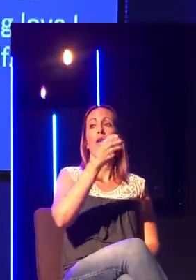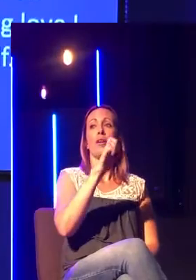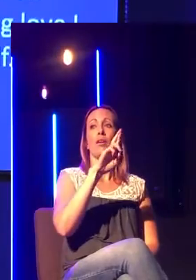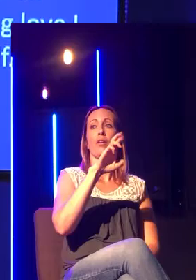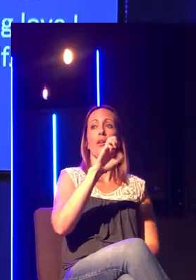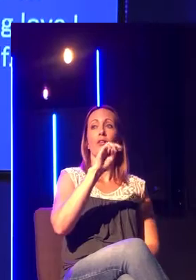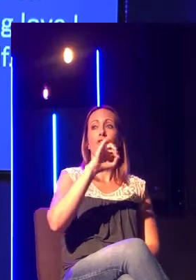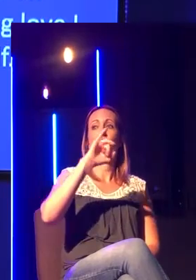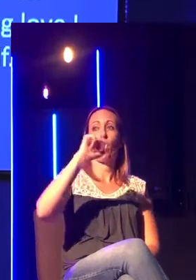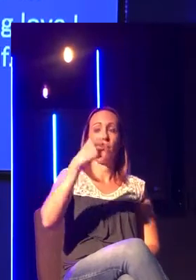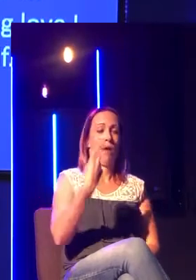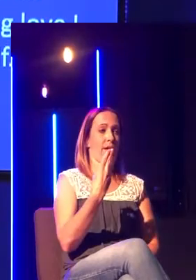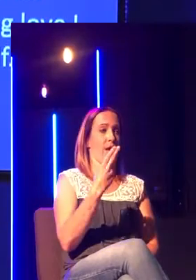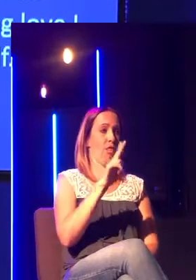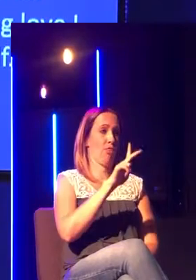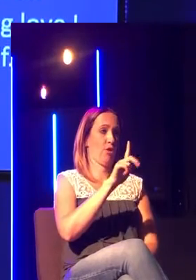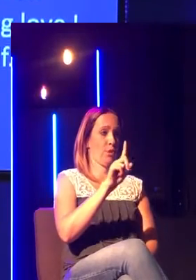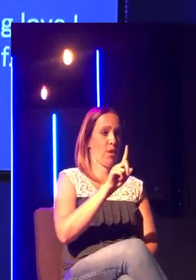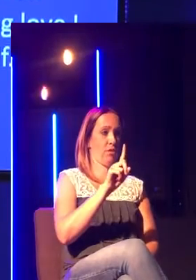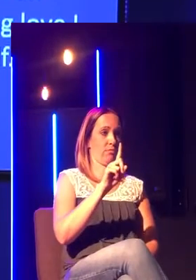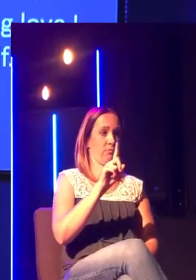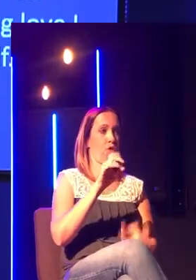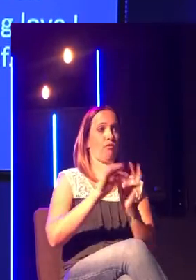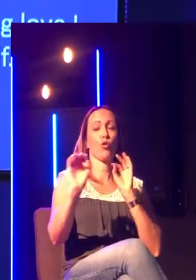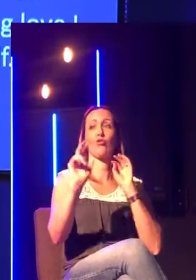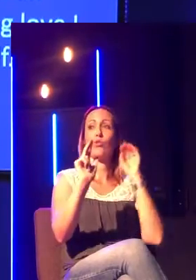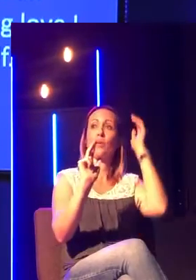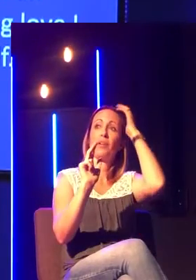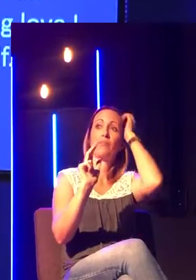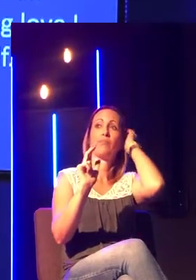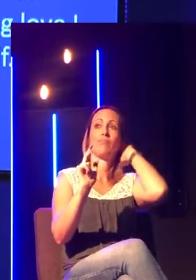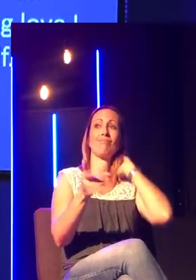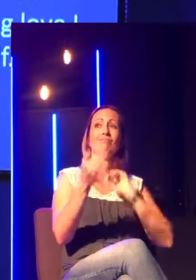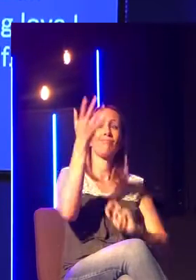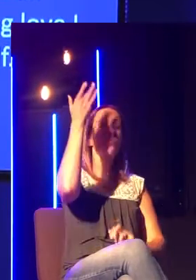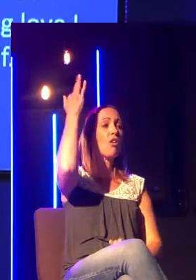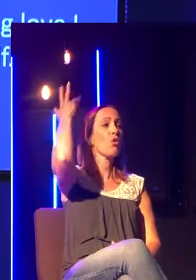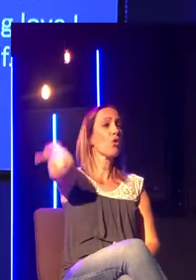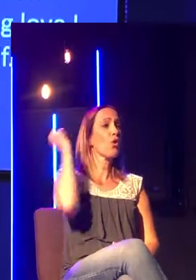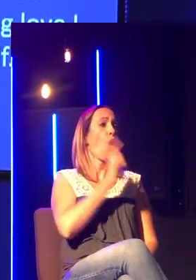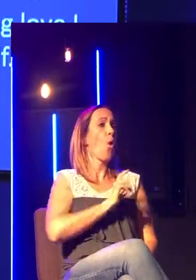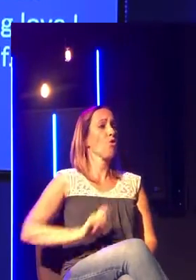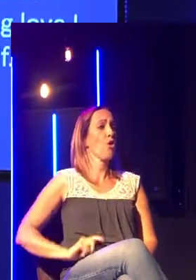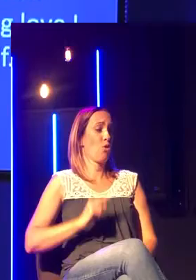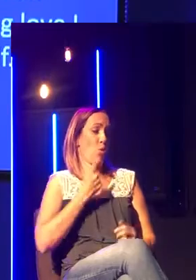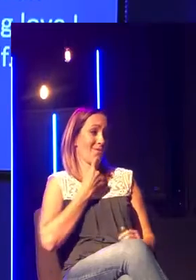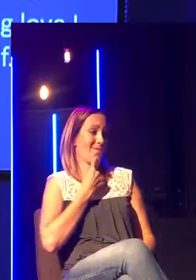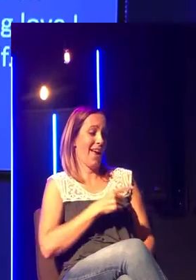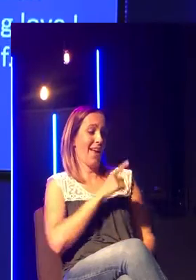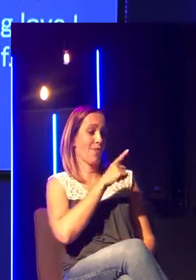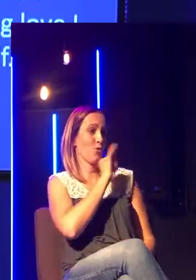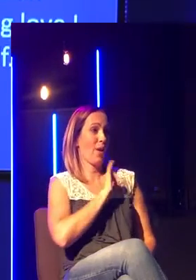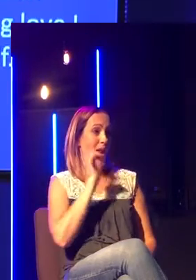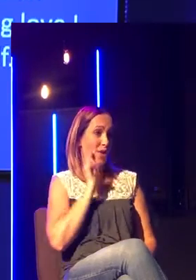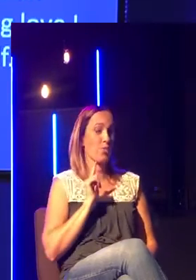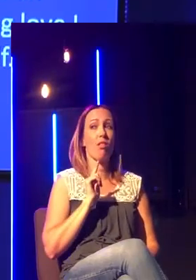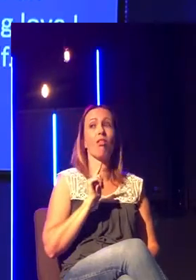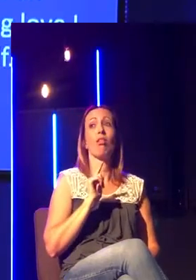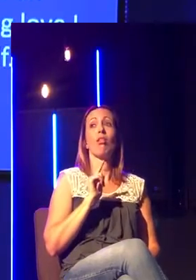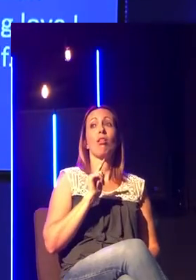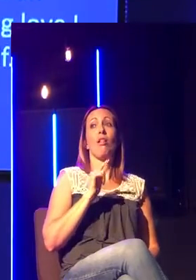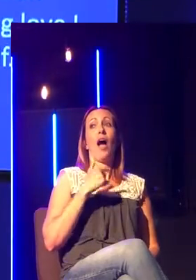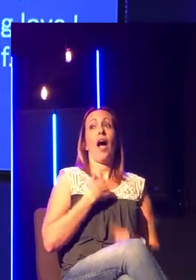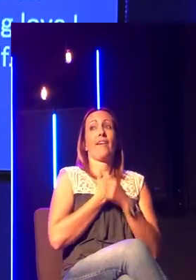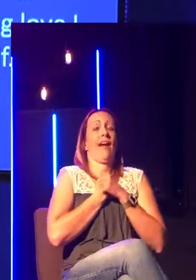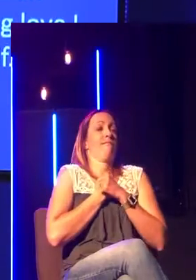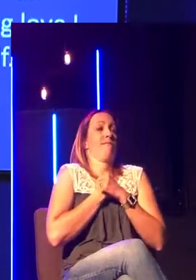Lord said to Israel, I have loved you, my people, with an everlasting love. With unfailing love, I have drawn